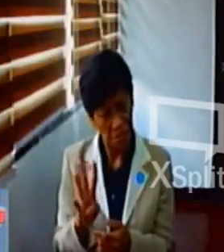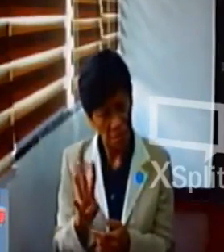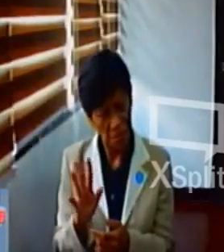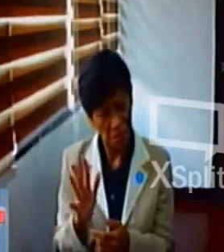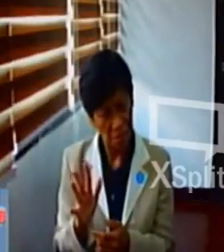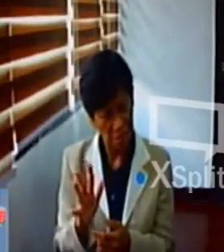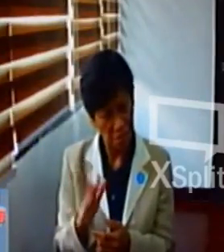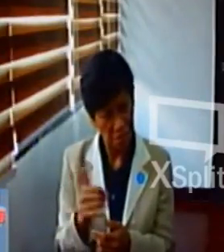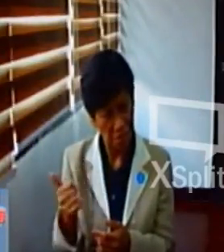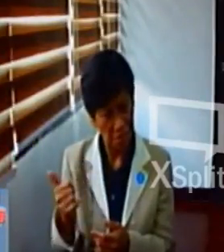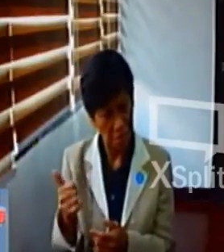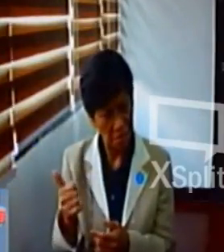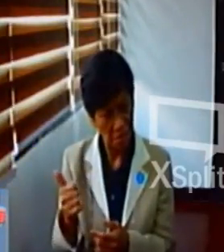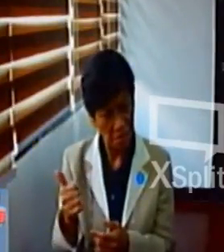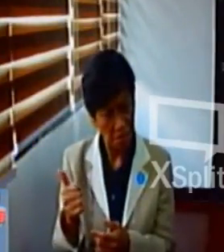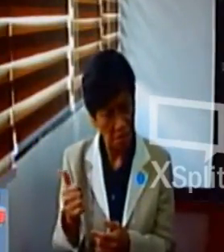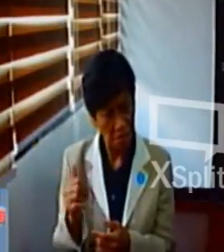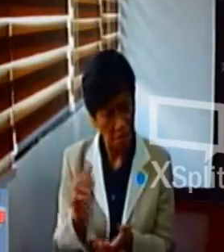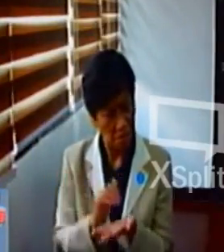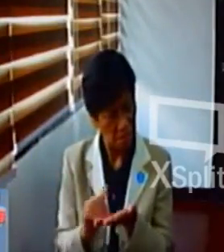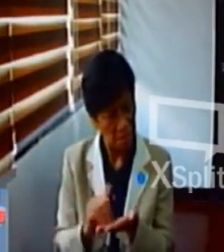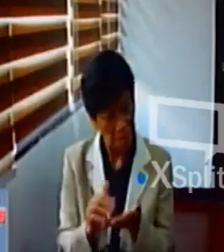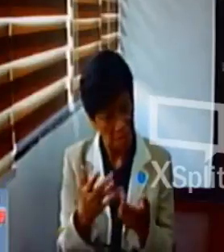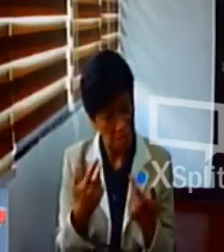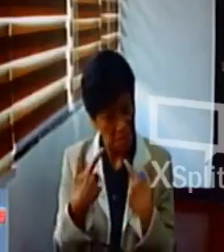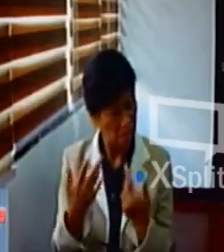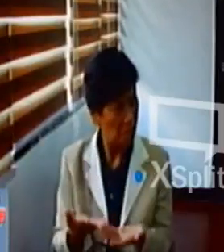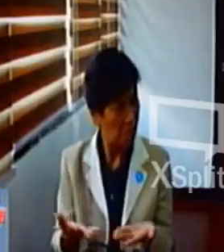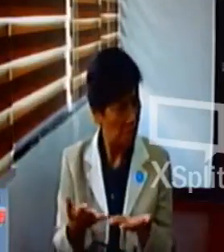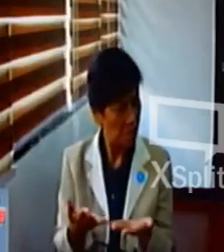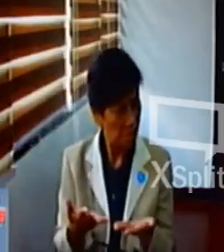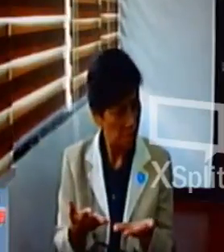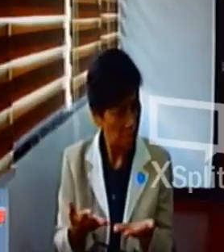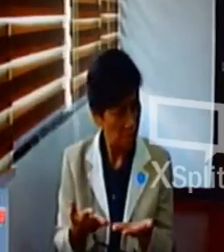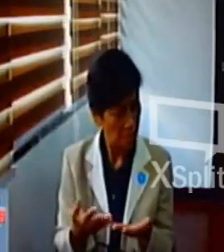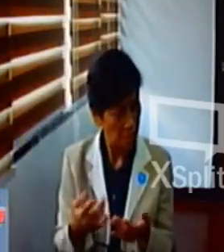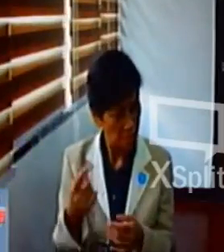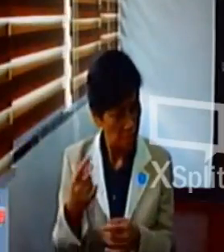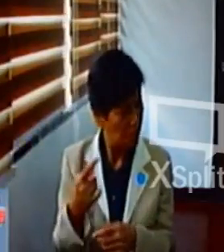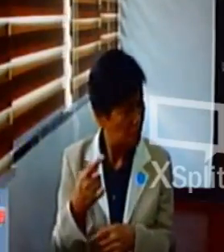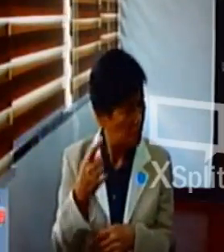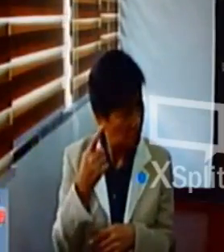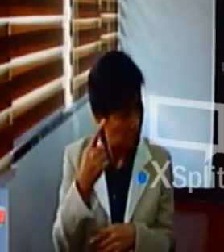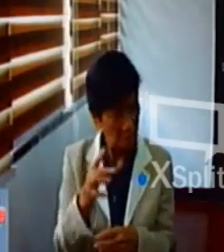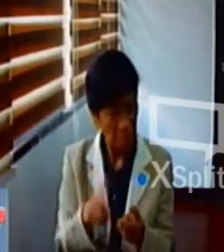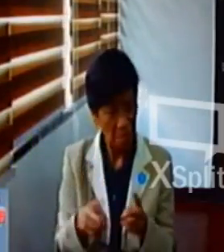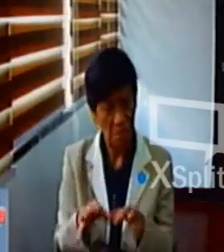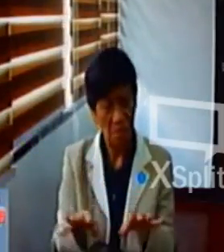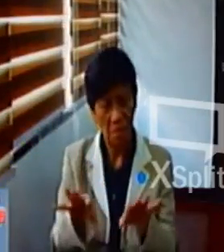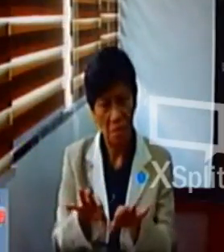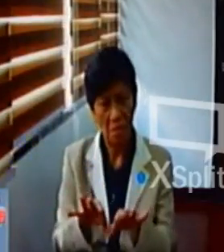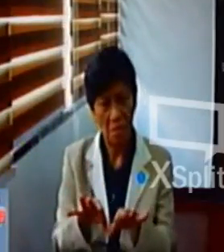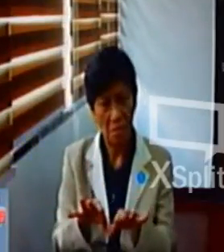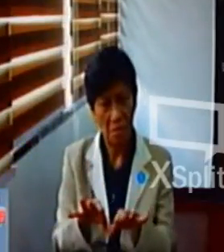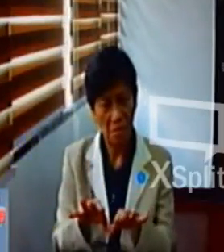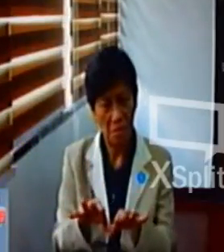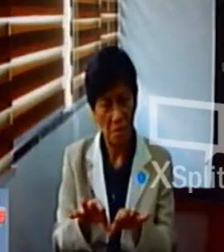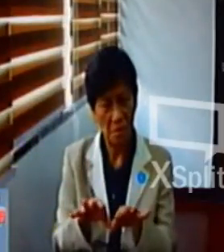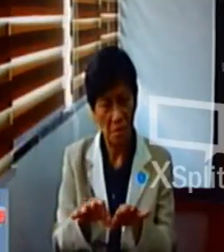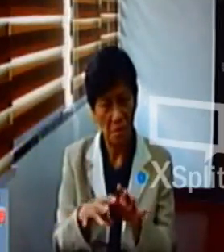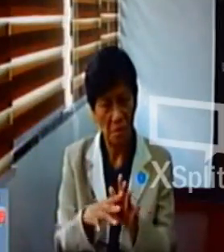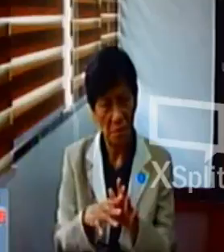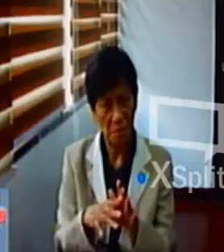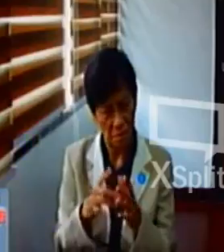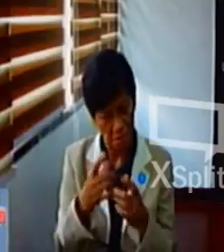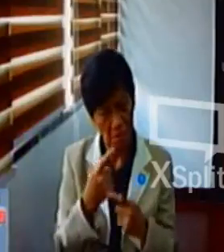1, 2, 3, 4, 5 other factors you have here, I think it's very important to